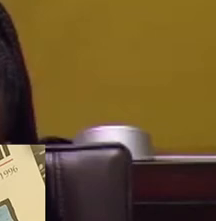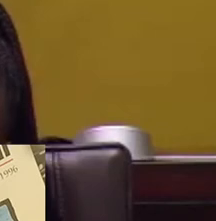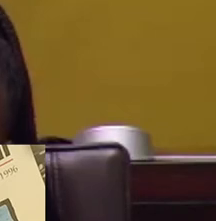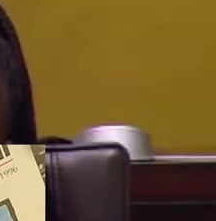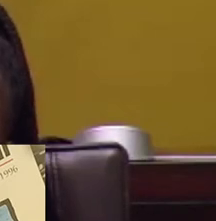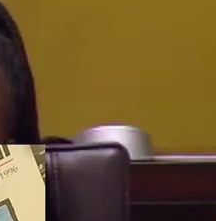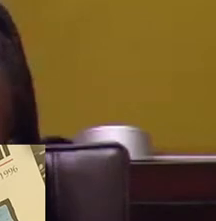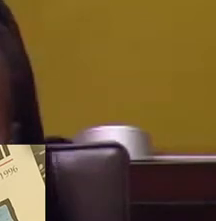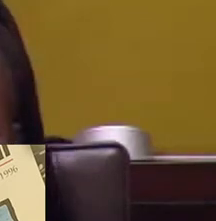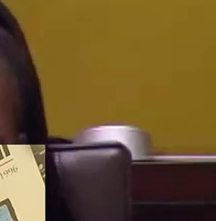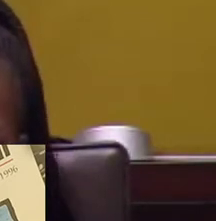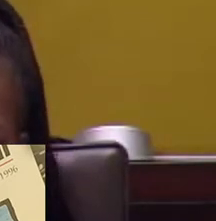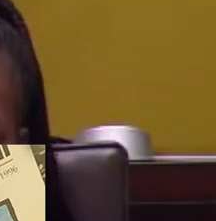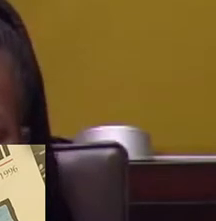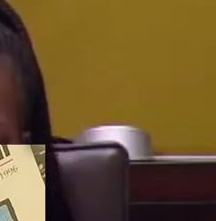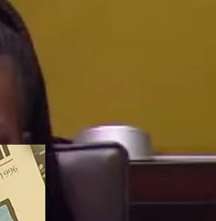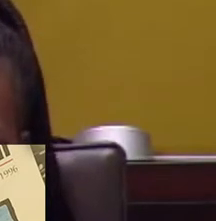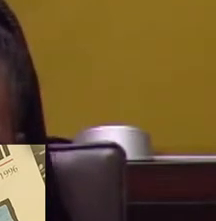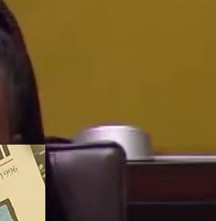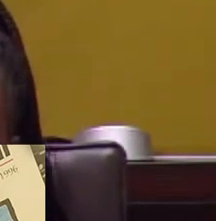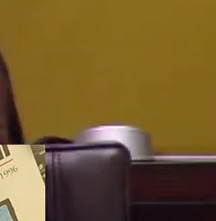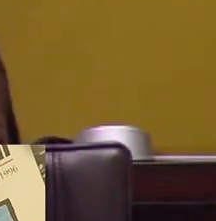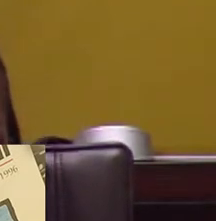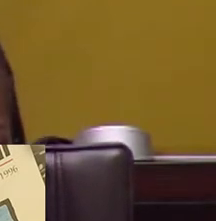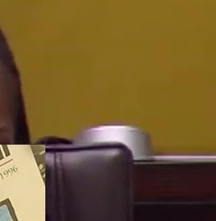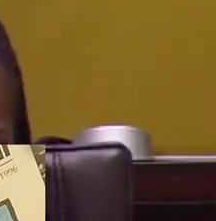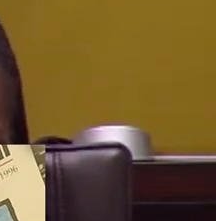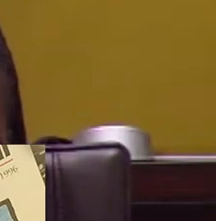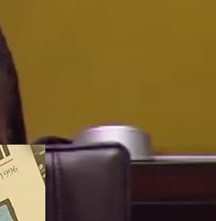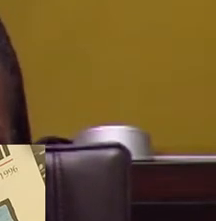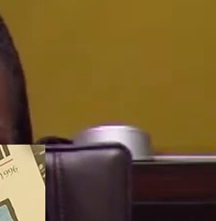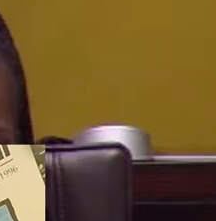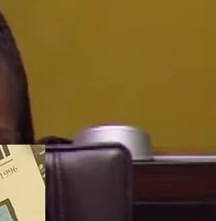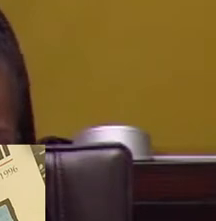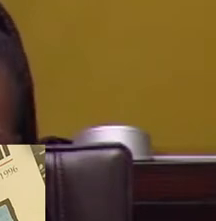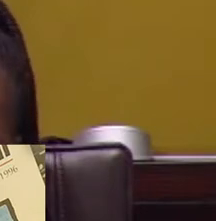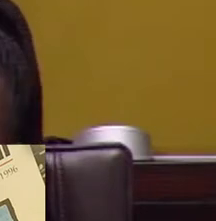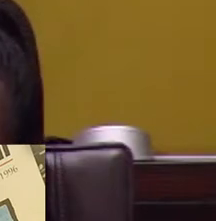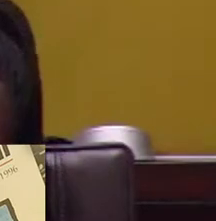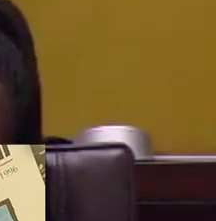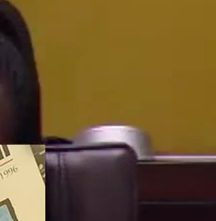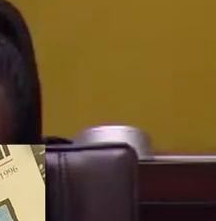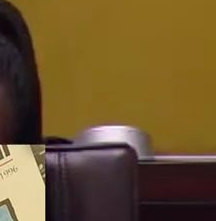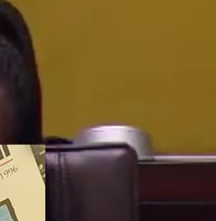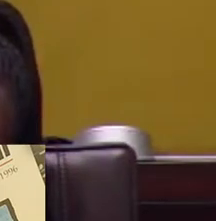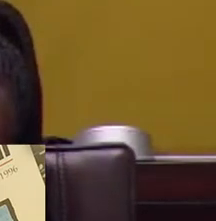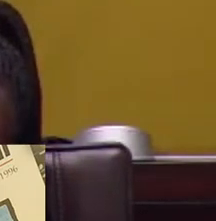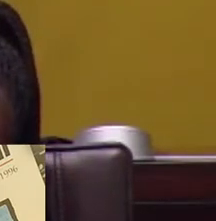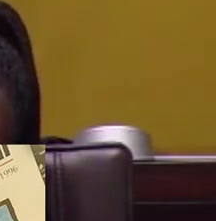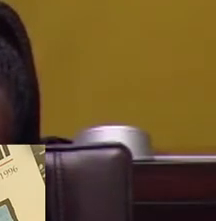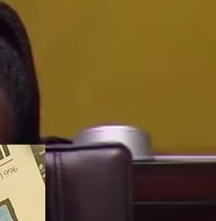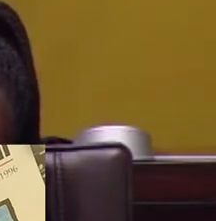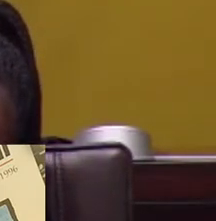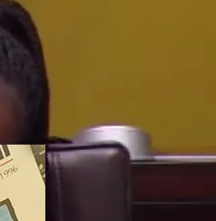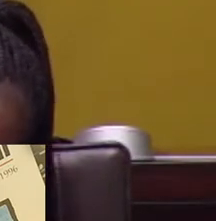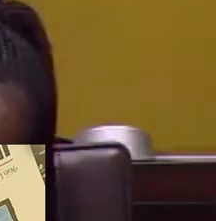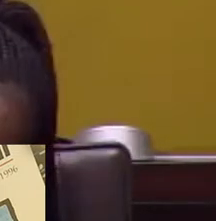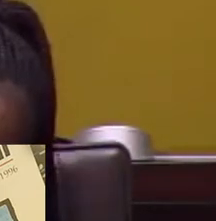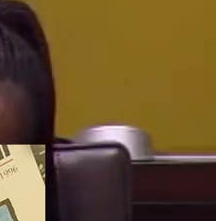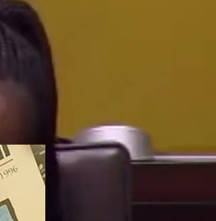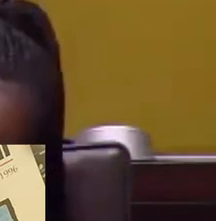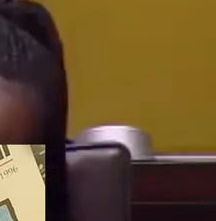is a debate on an urgent matter of national public importance in terms of rule 130